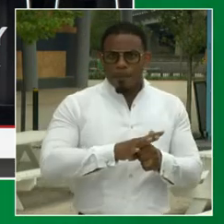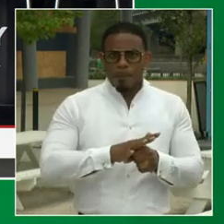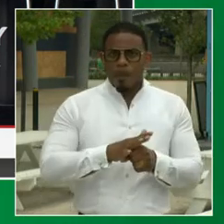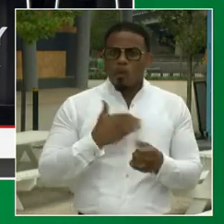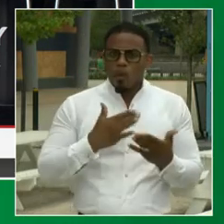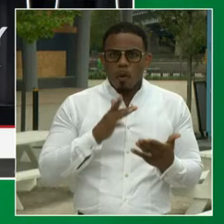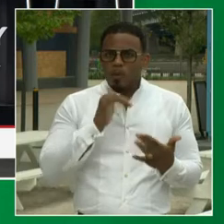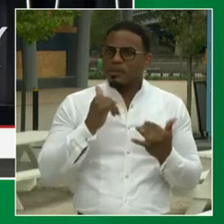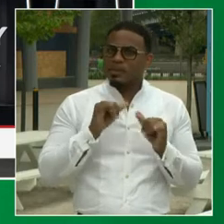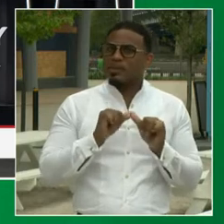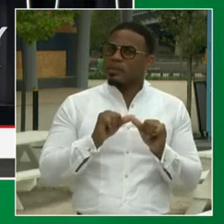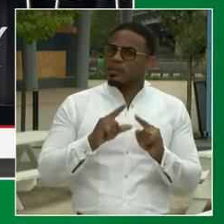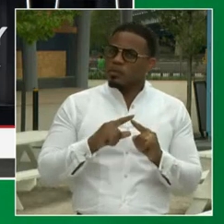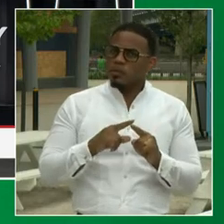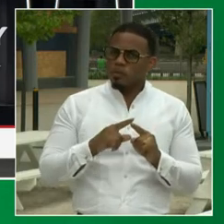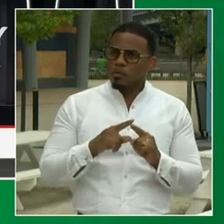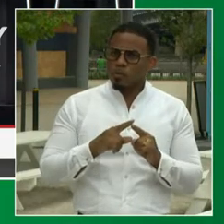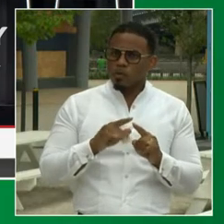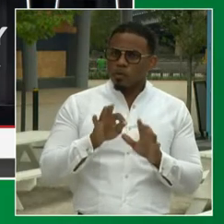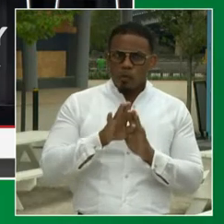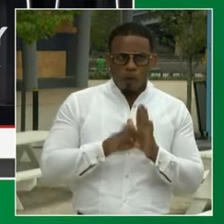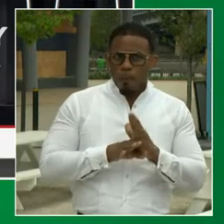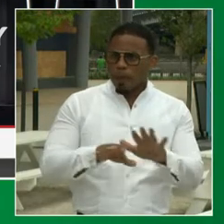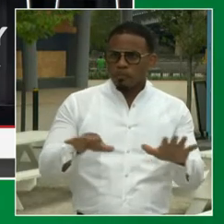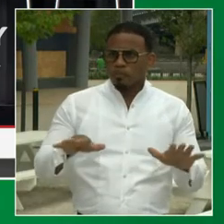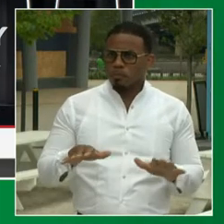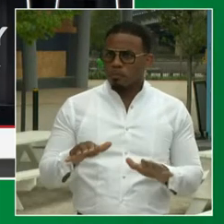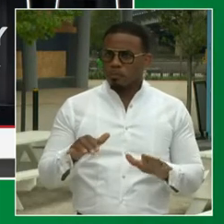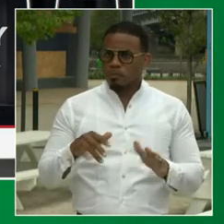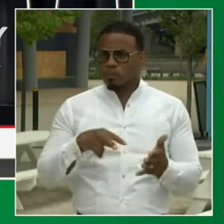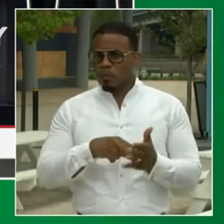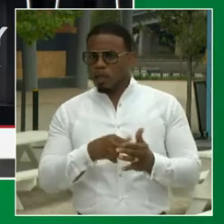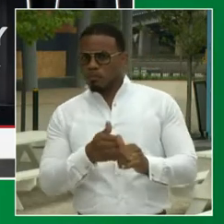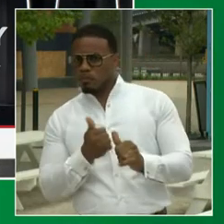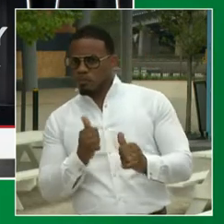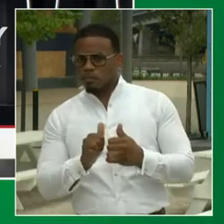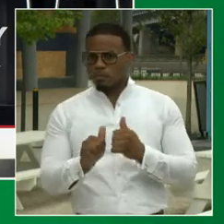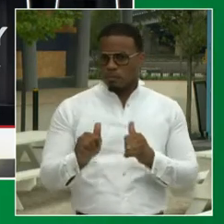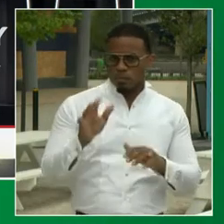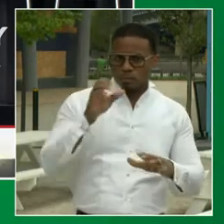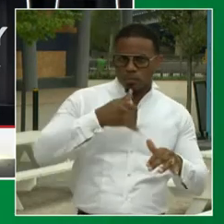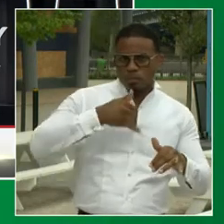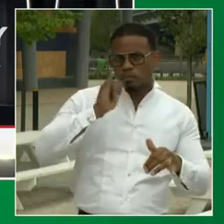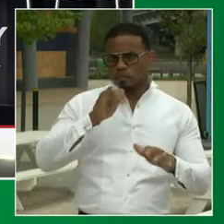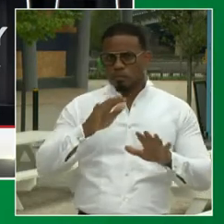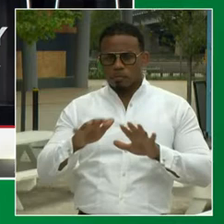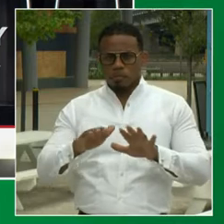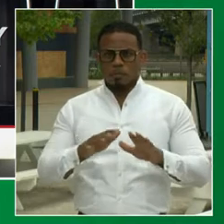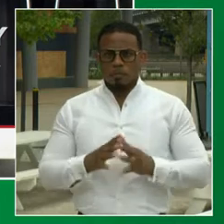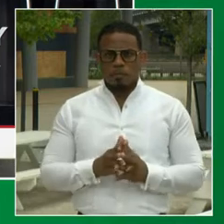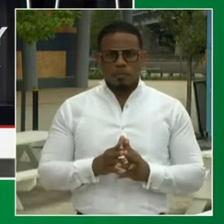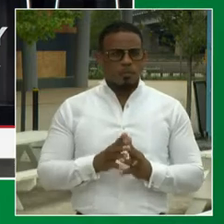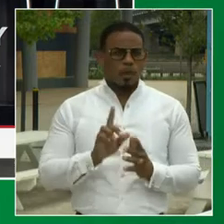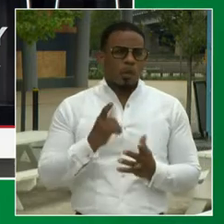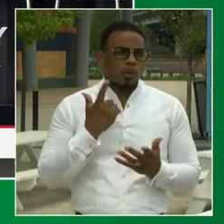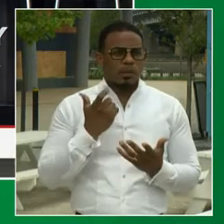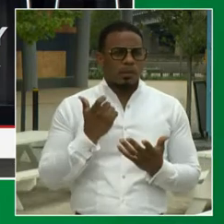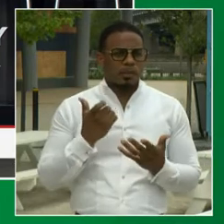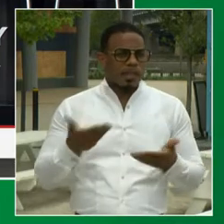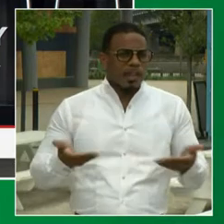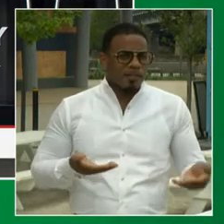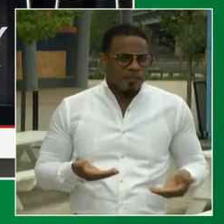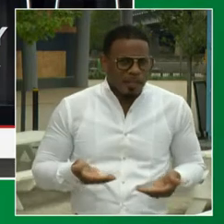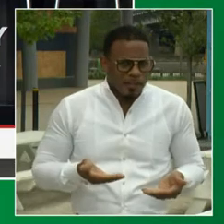we're probably going to stick to the format. Standing while consuming alcohol, it only just